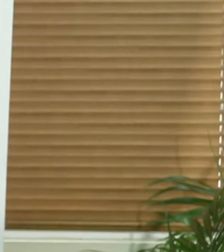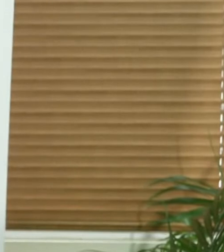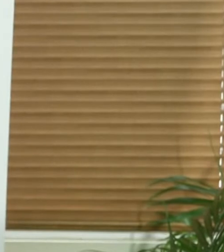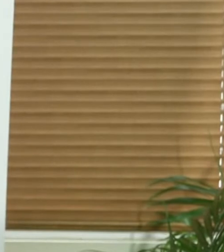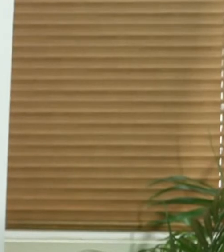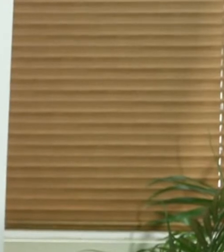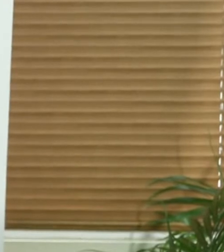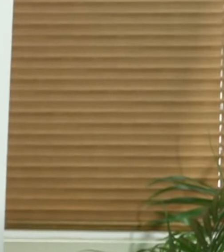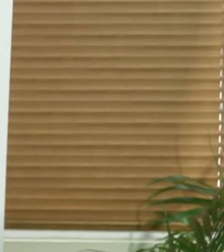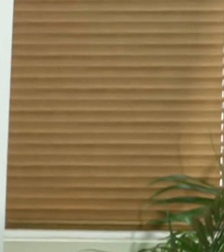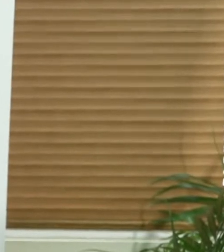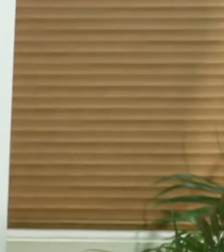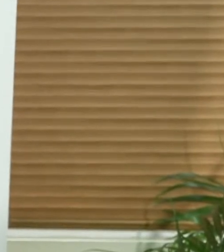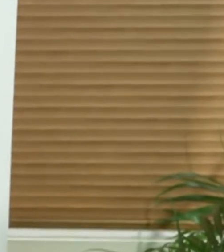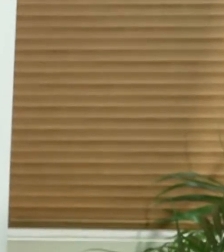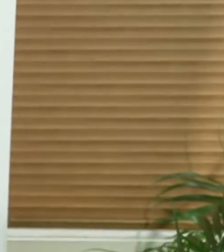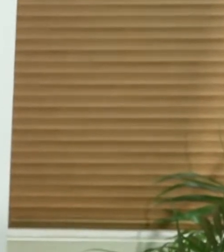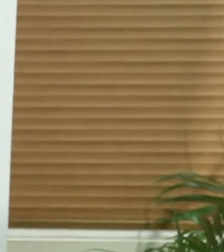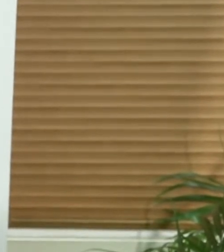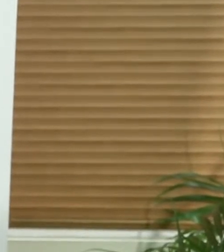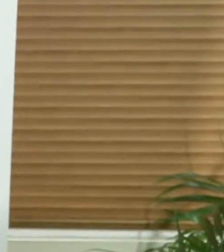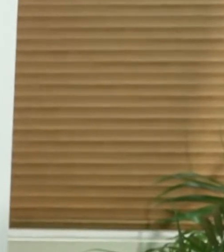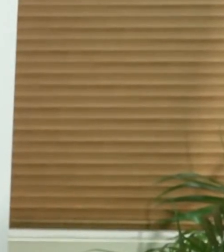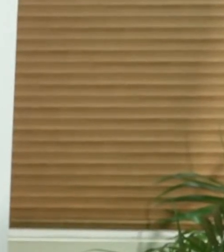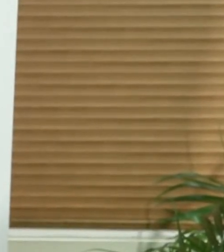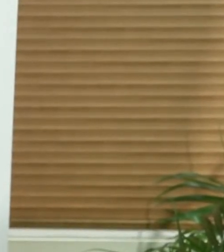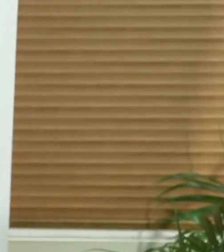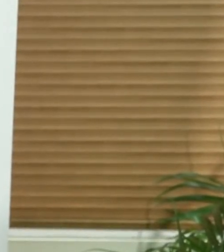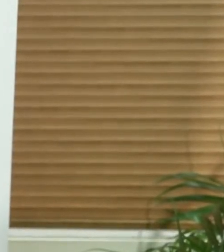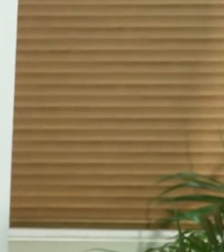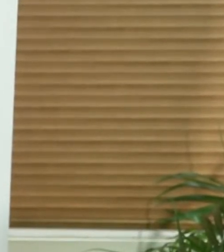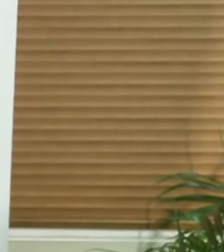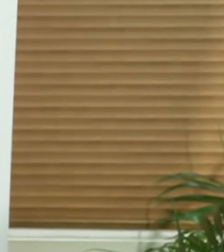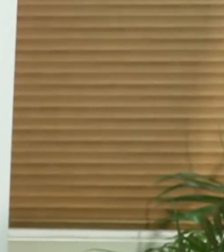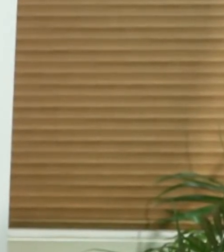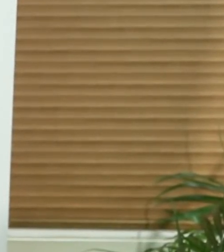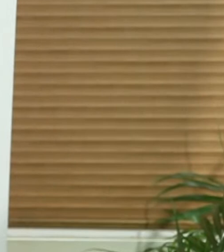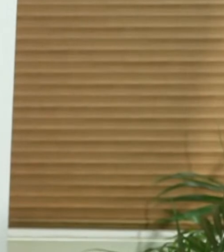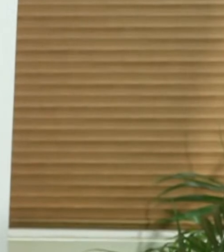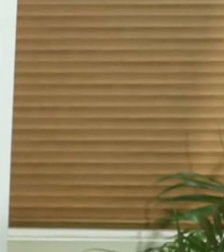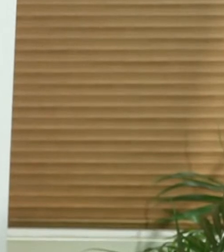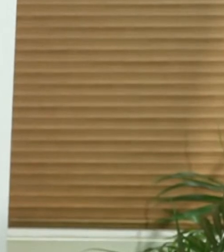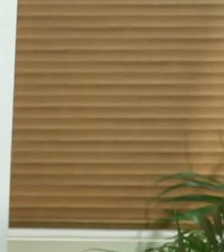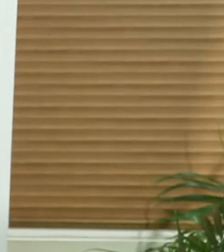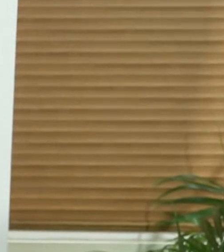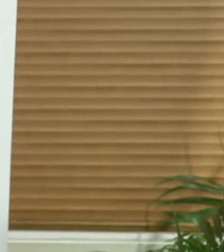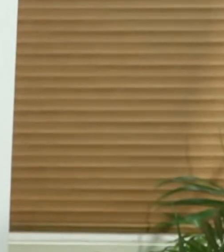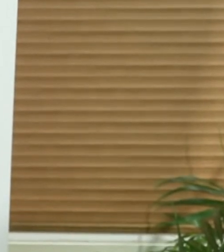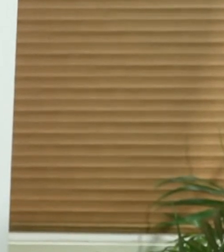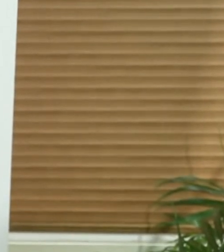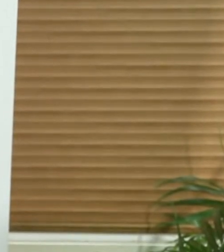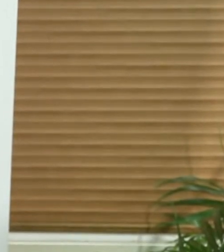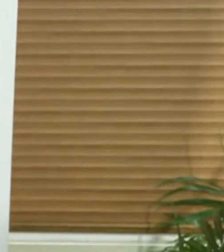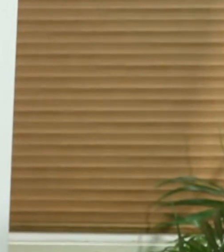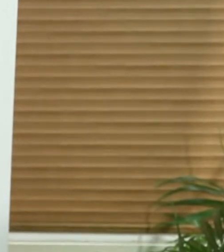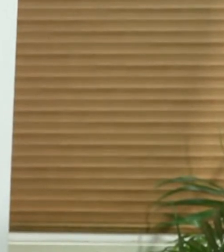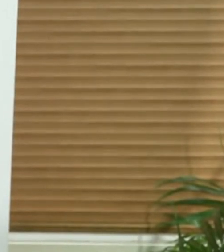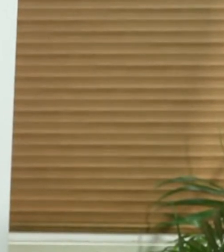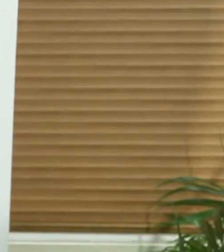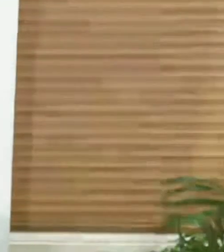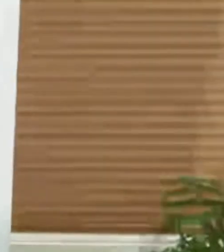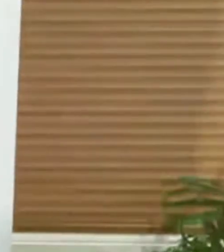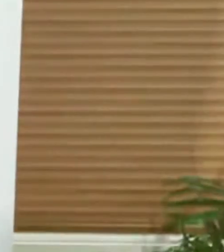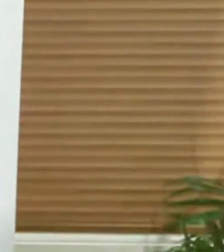peaceful season. Today, the 1st of April, a long weekend, an